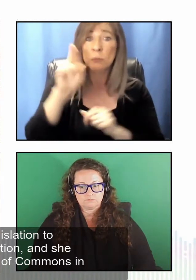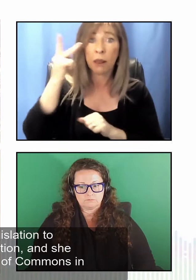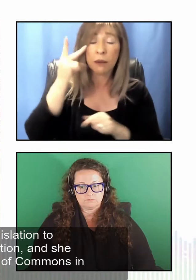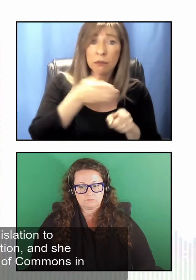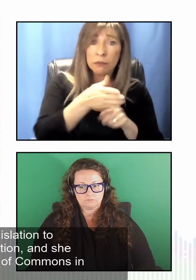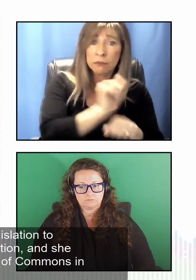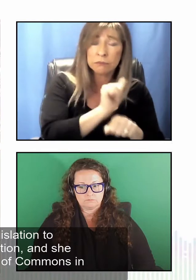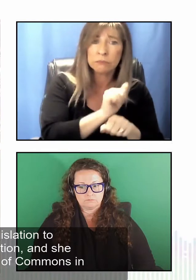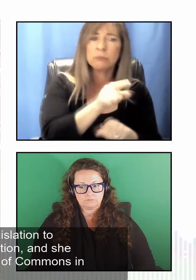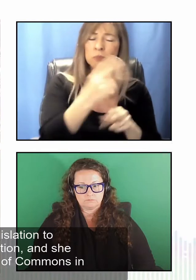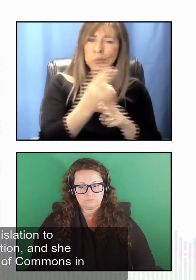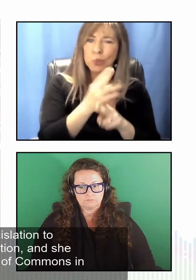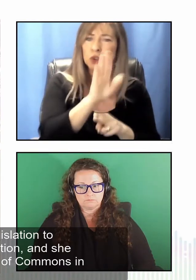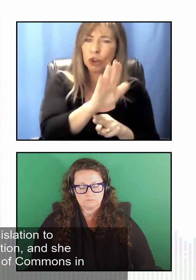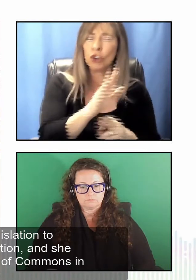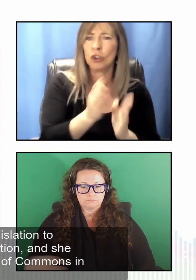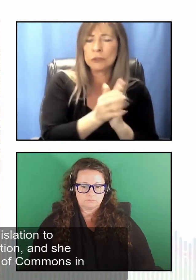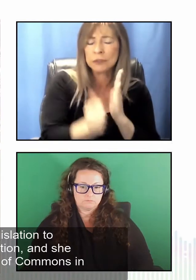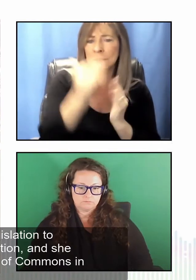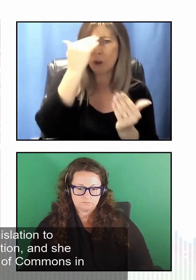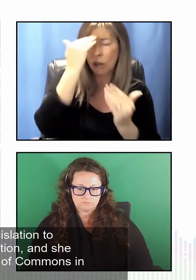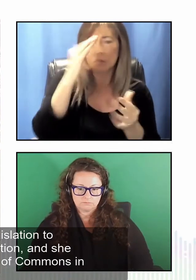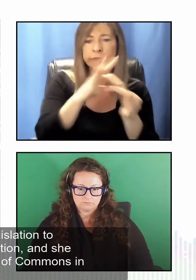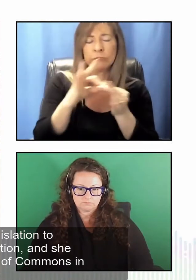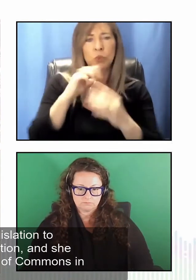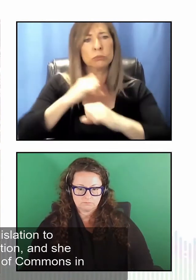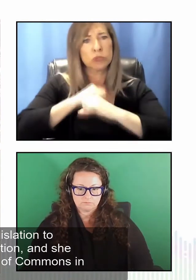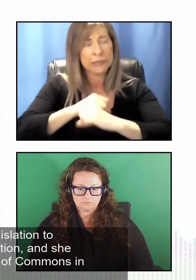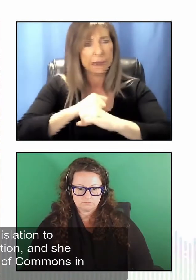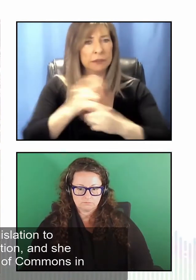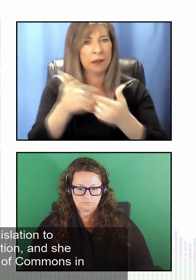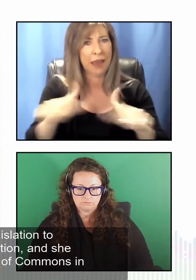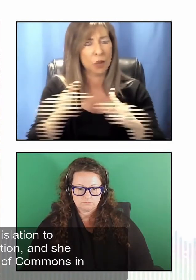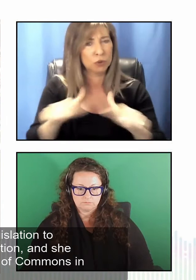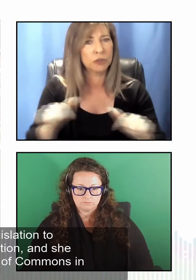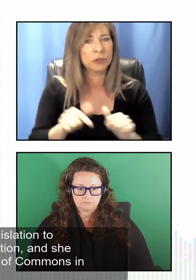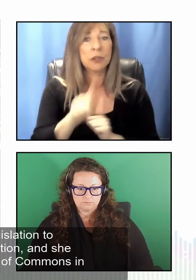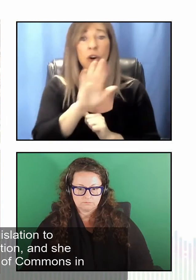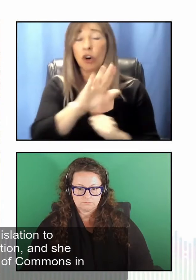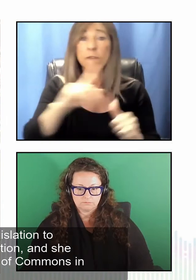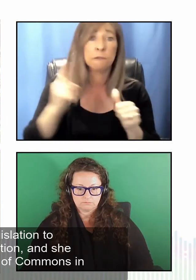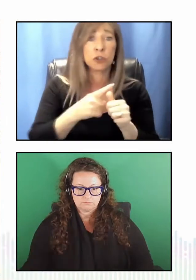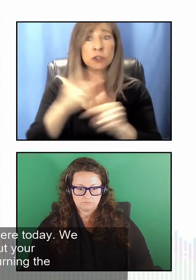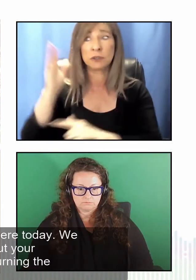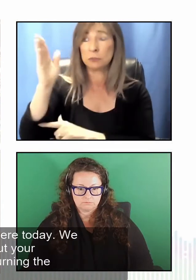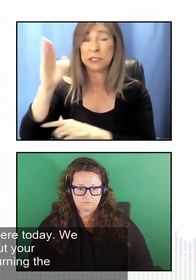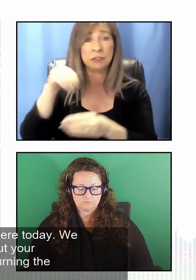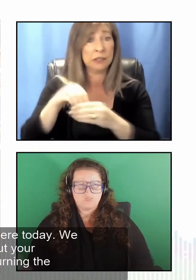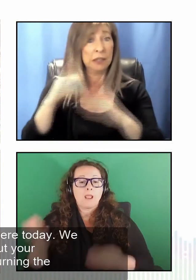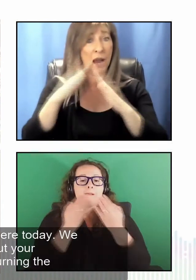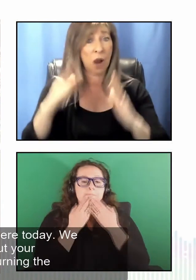languages at risk of extinction, and she delivered her first speech in Canada's House of Commons in her Dene language.